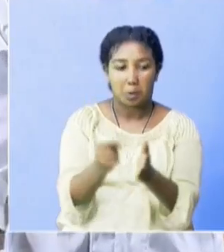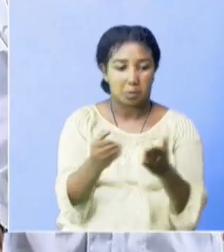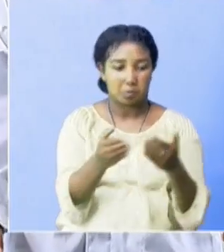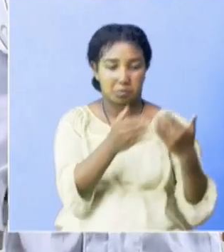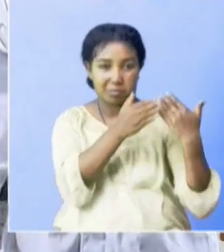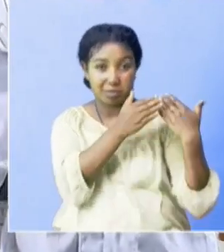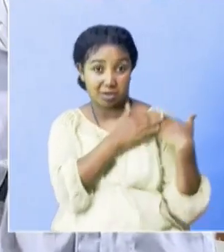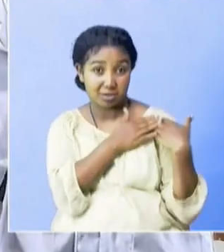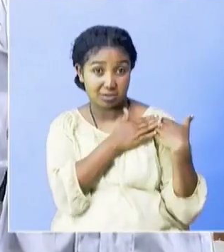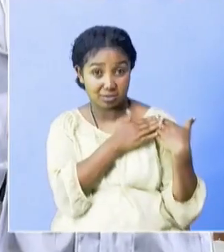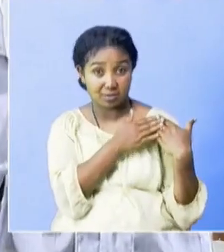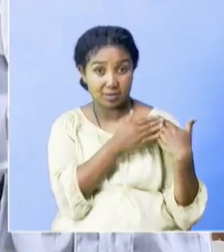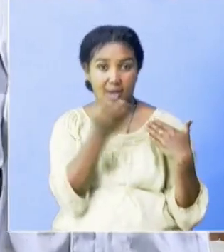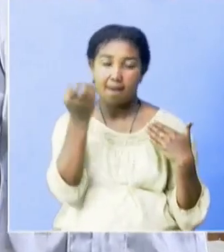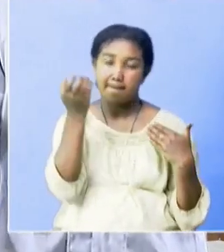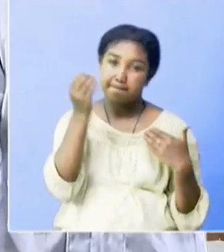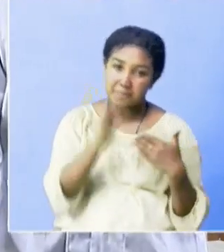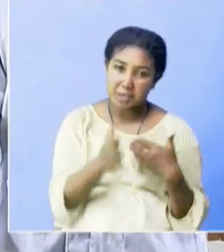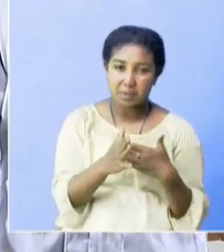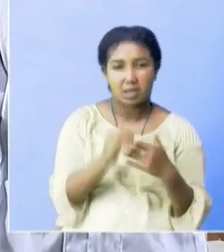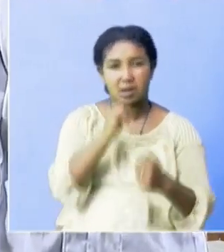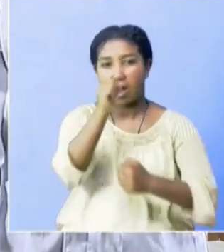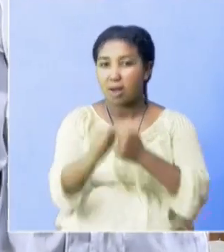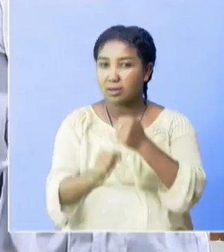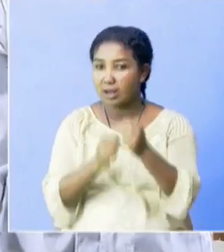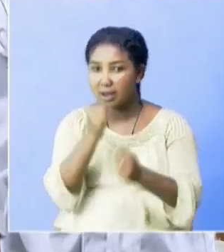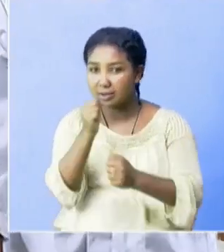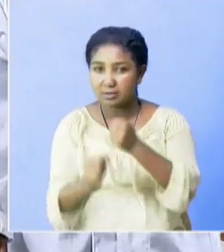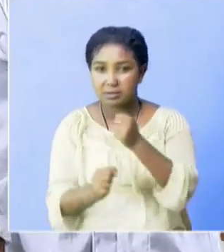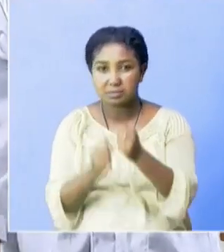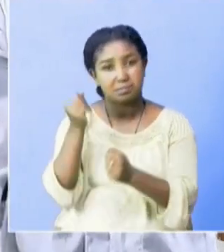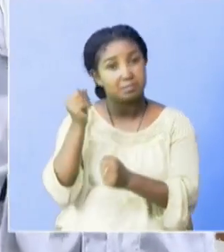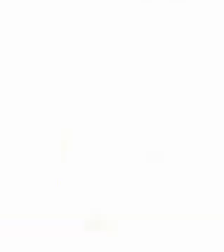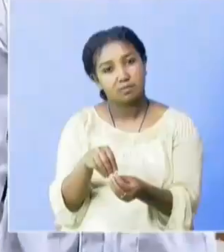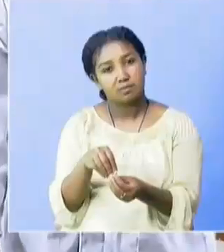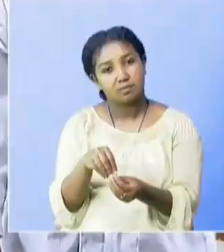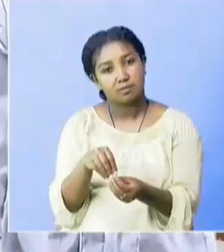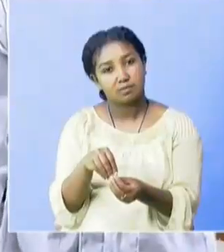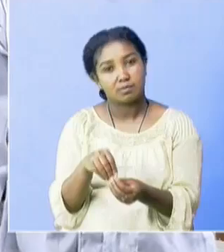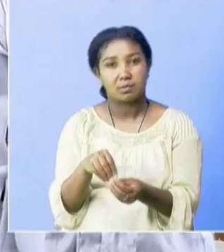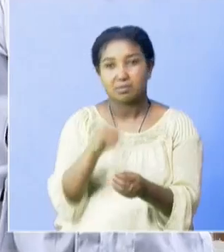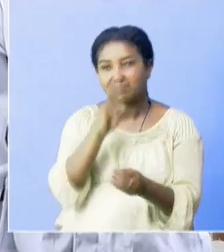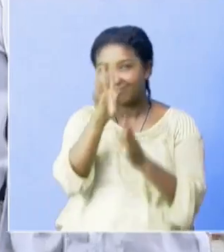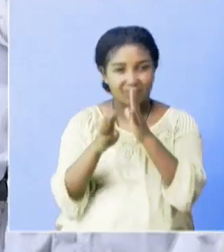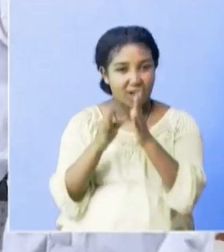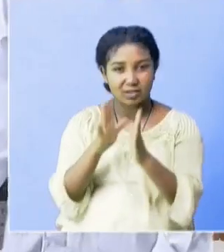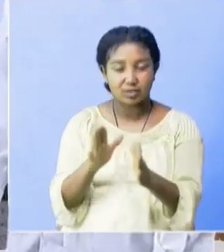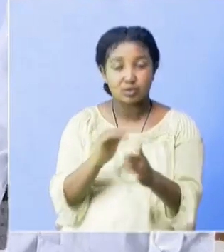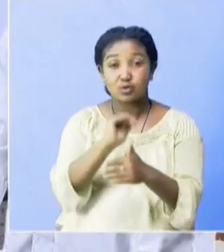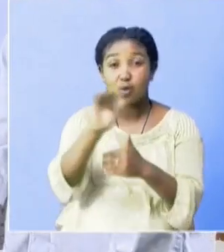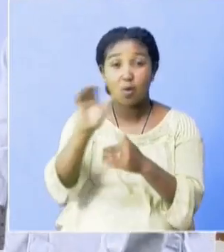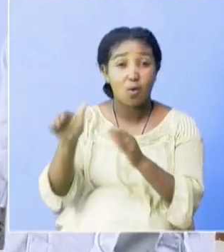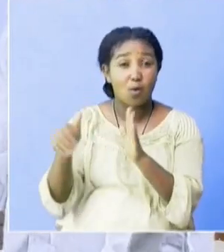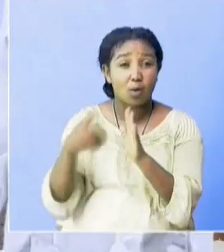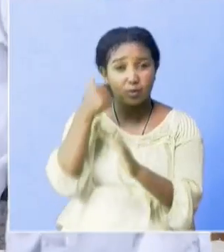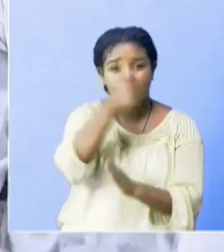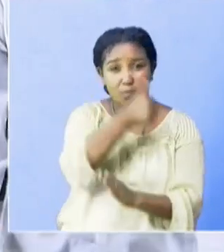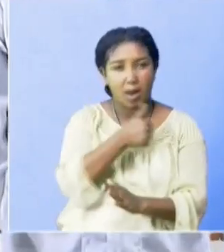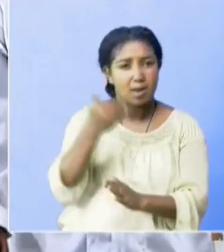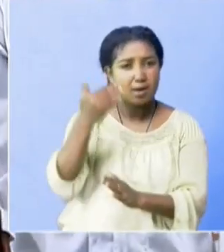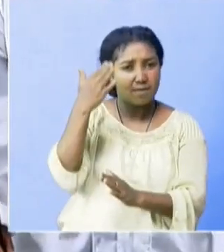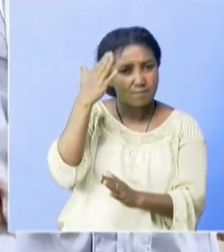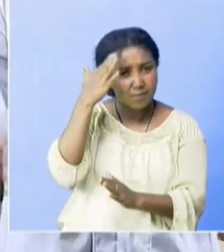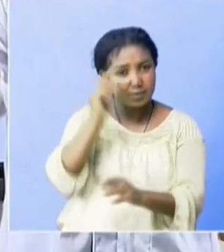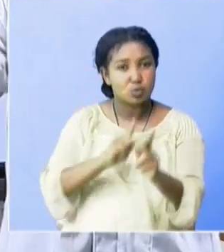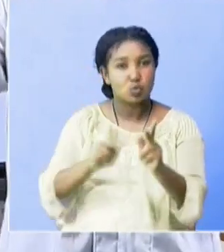leaders, maybe athletes, maybe scientists. These all are Ethiopian famous people